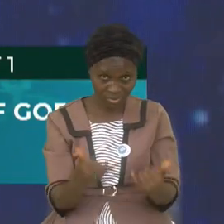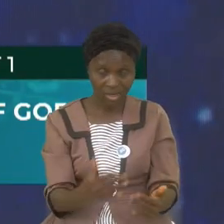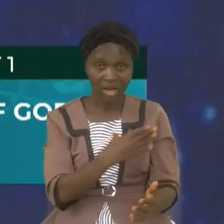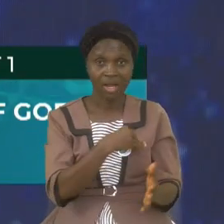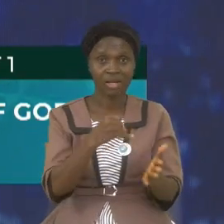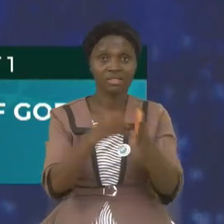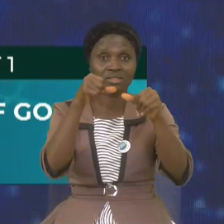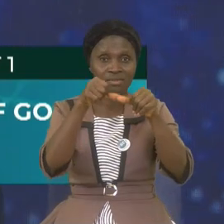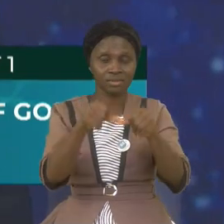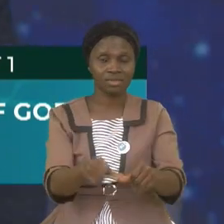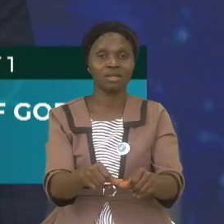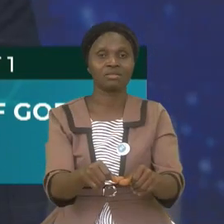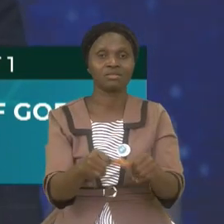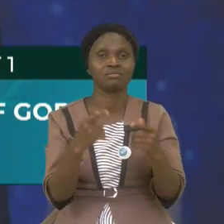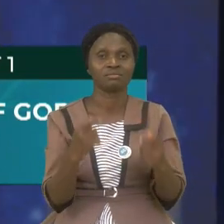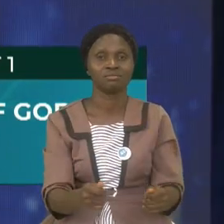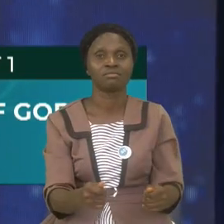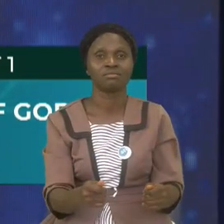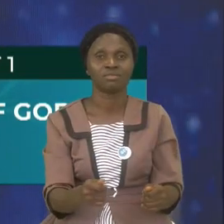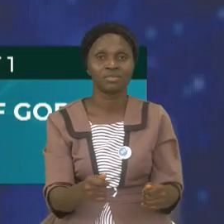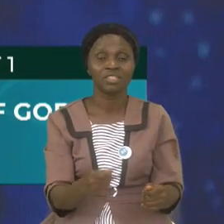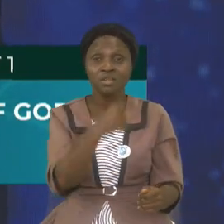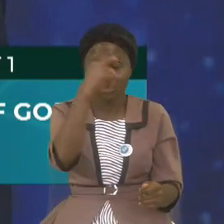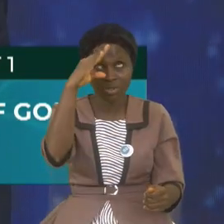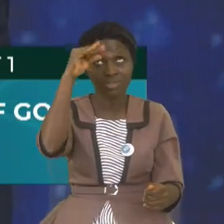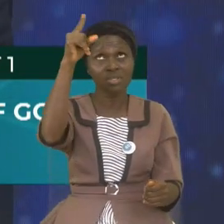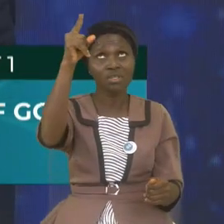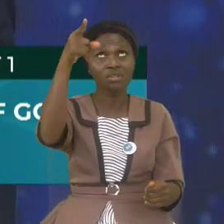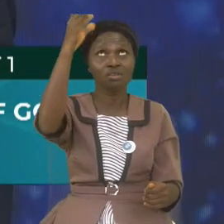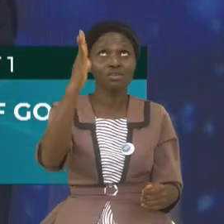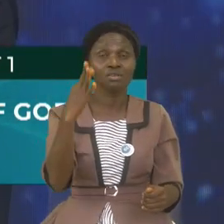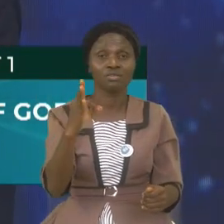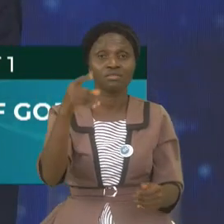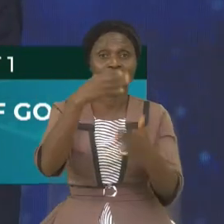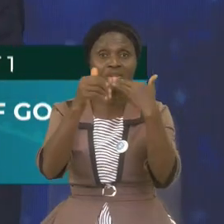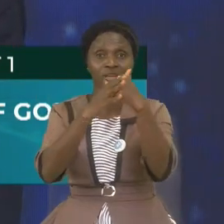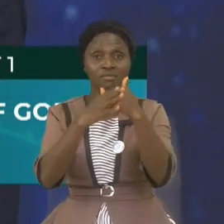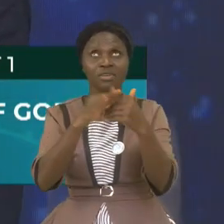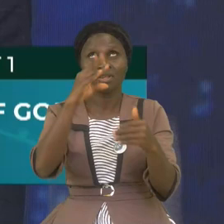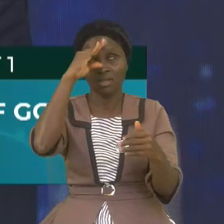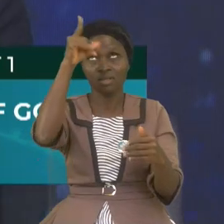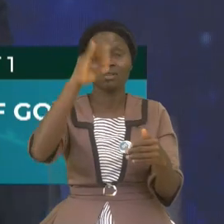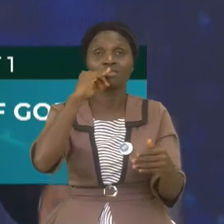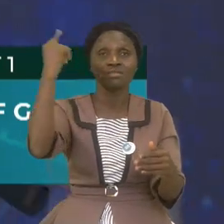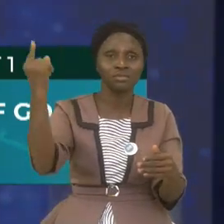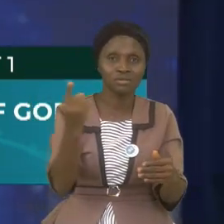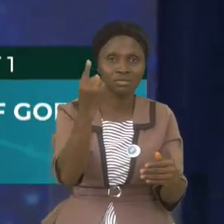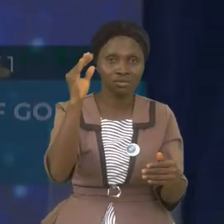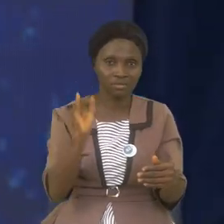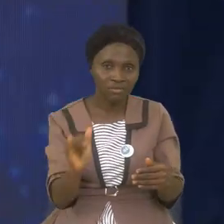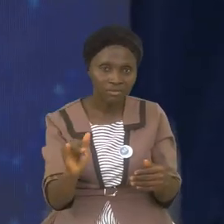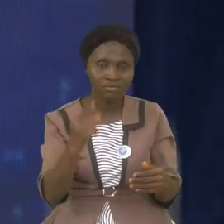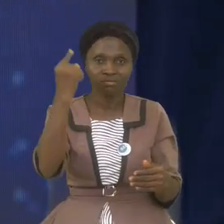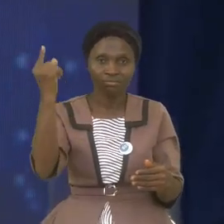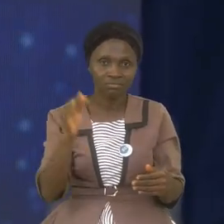stands fast, because he, the God of heaven, is everlasting, is eternal. As